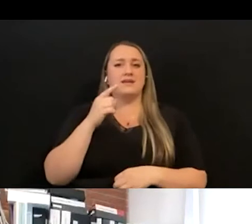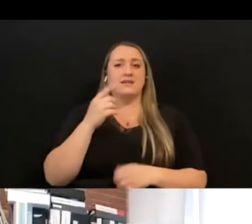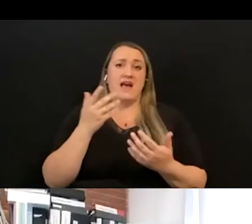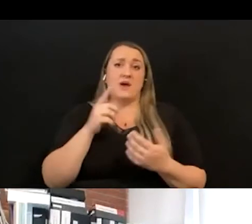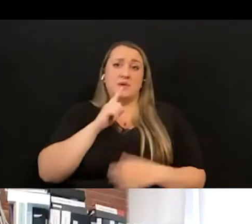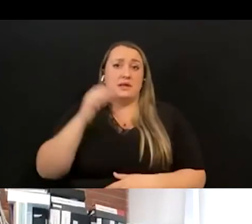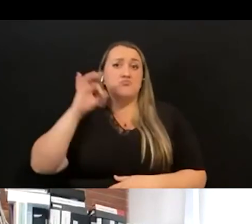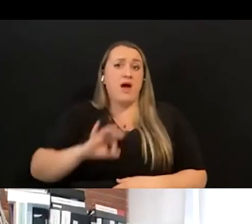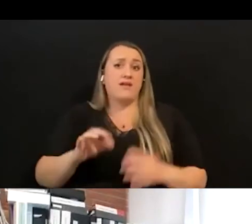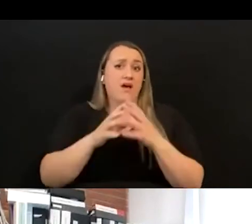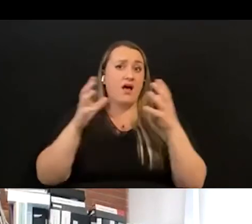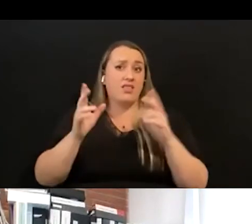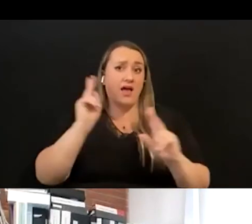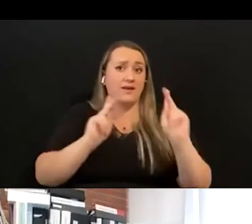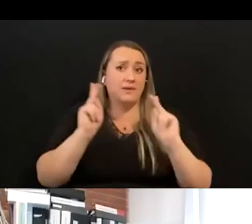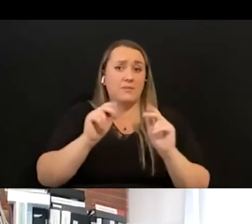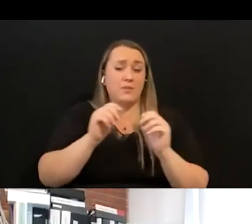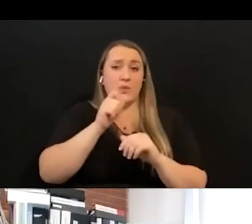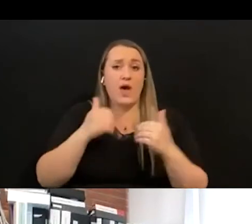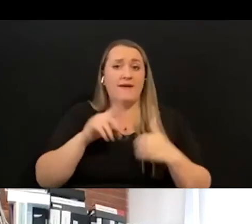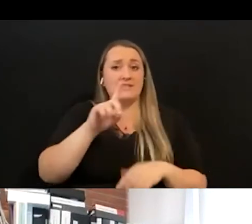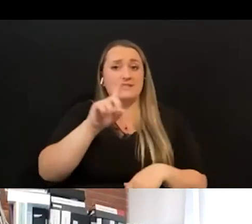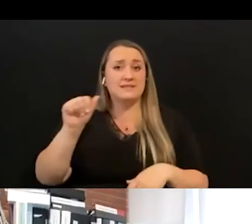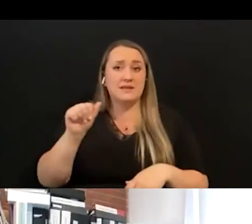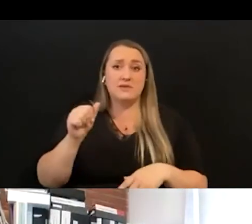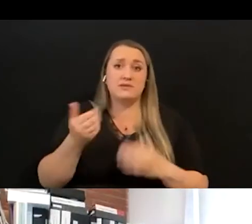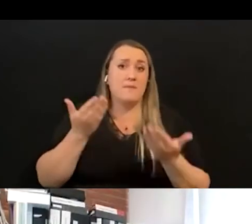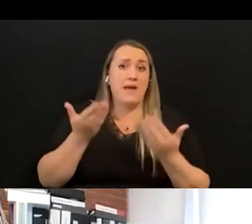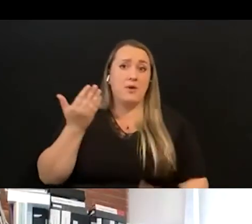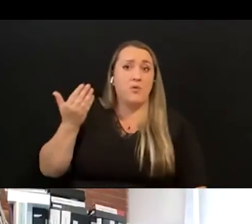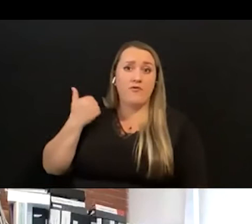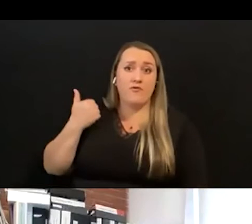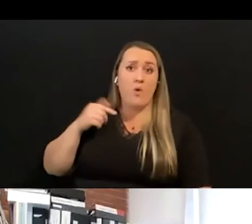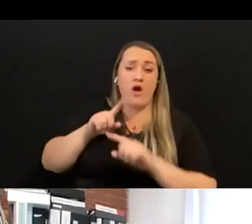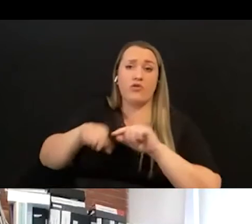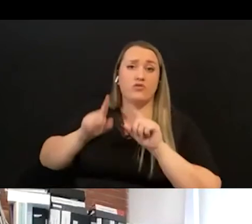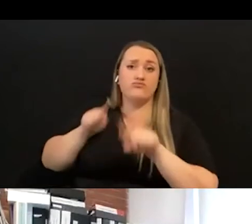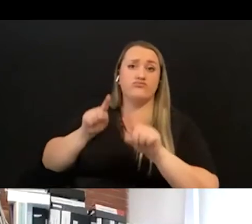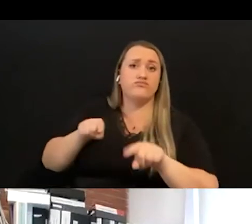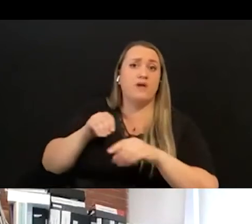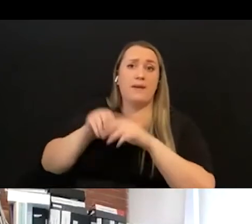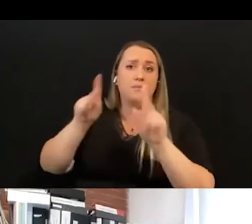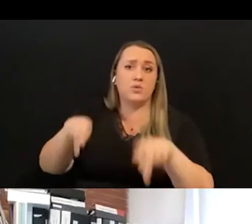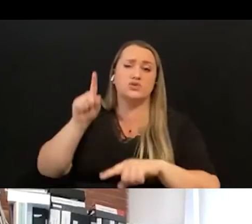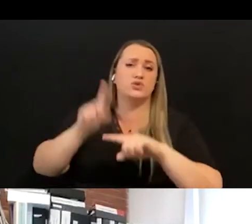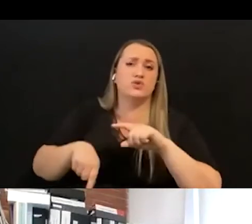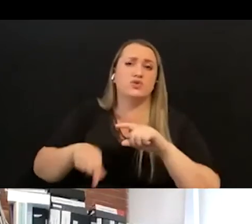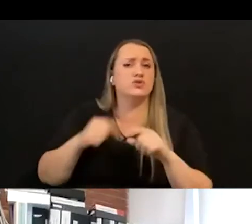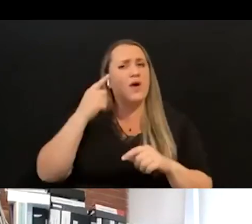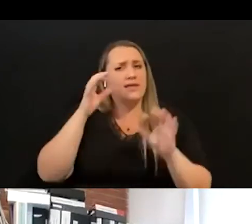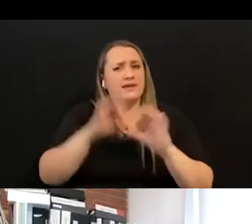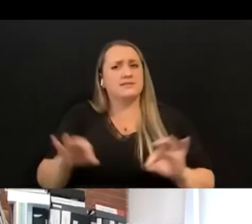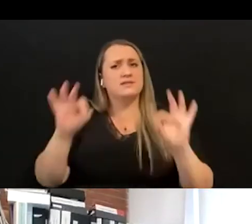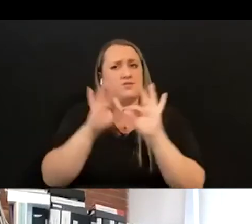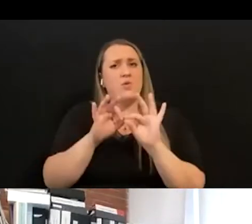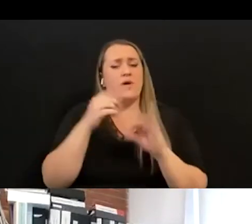benefit to a lot of people with disabilities who in the past may not have been able to attend things like in person. So I think it's really important